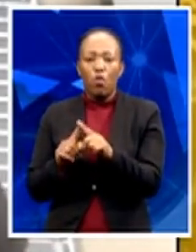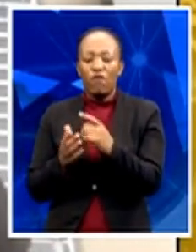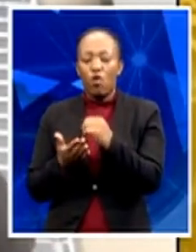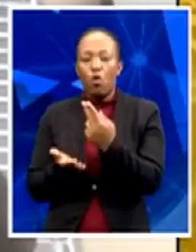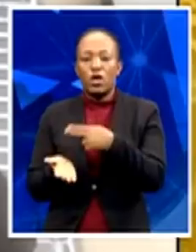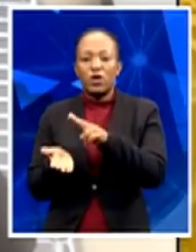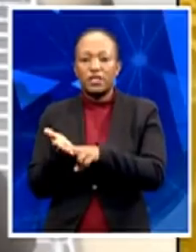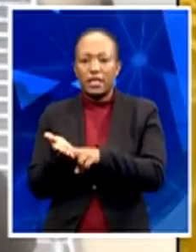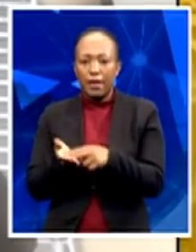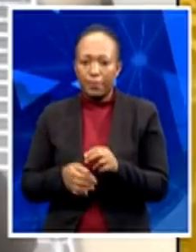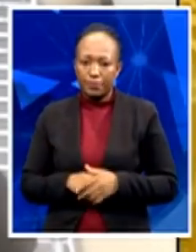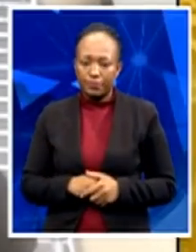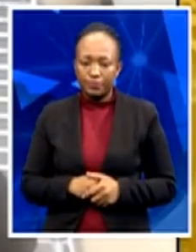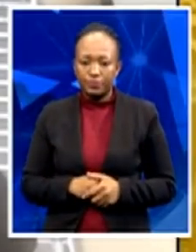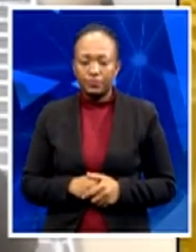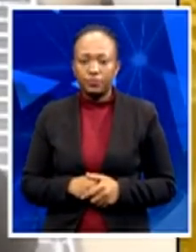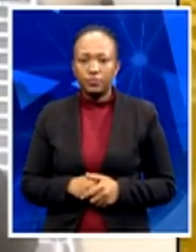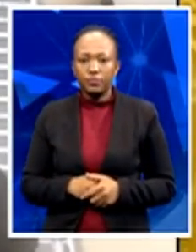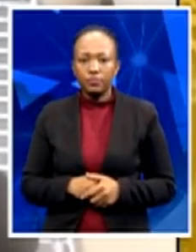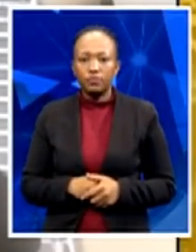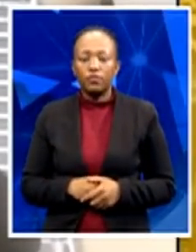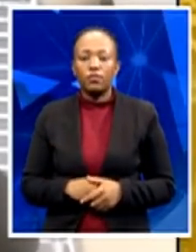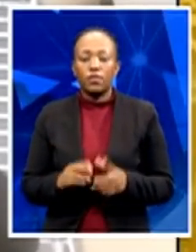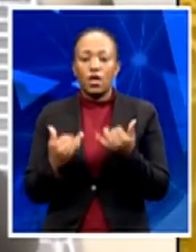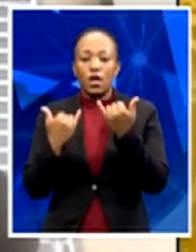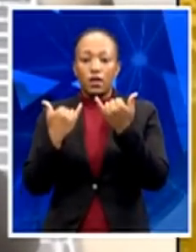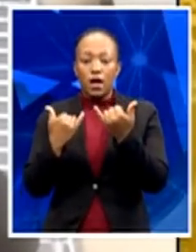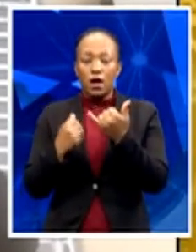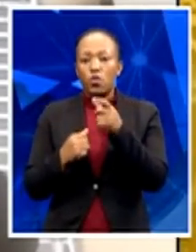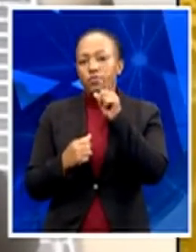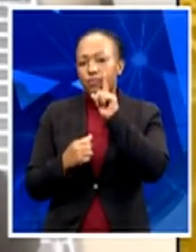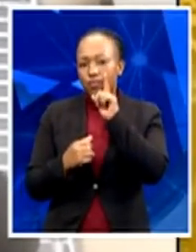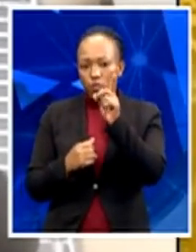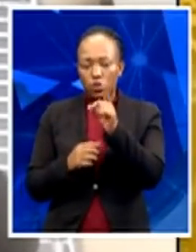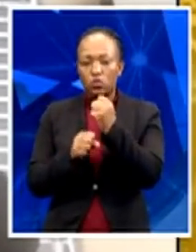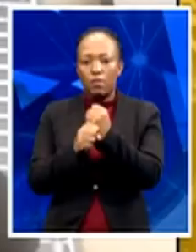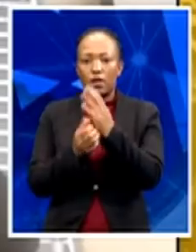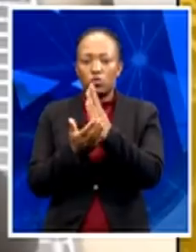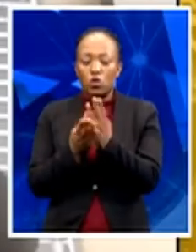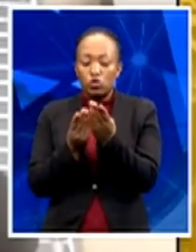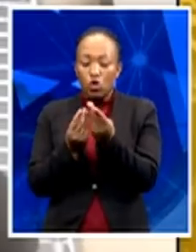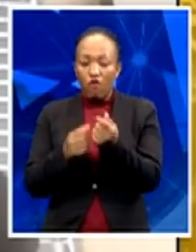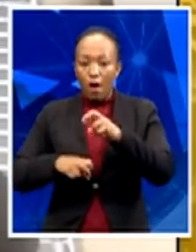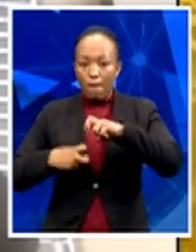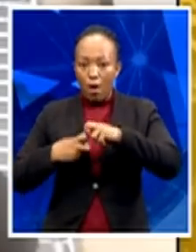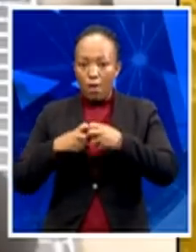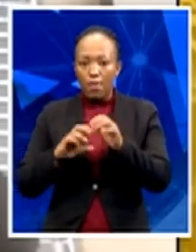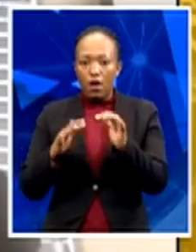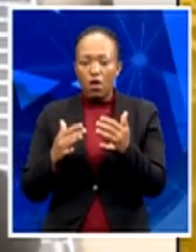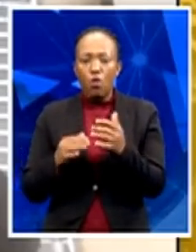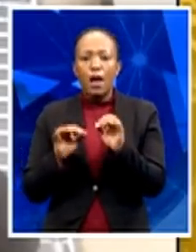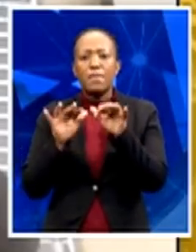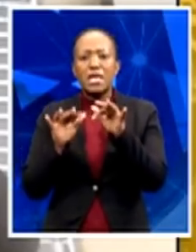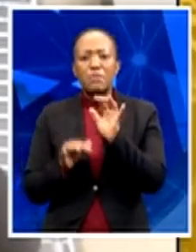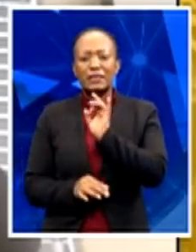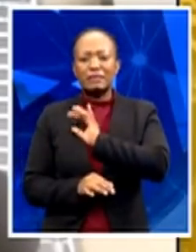we are now paying attention to, how do we ensure that we sort out this problem of anxiety from the senior citizens in terms